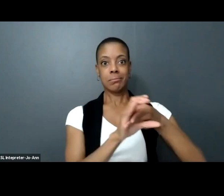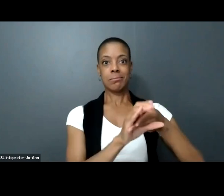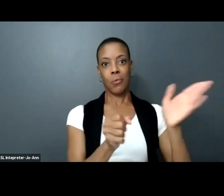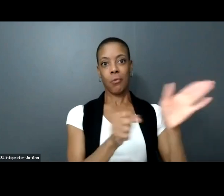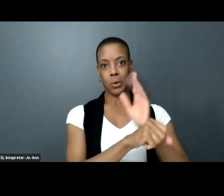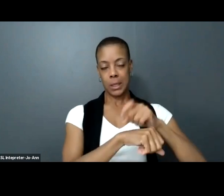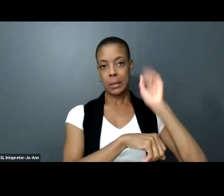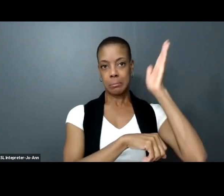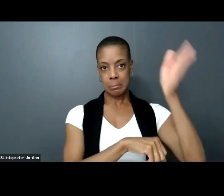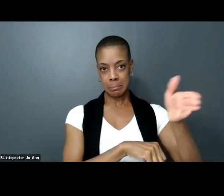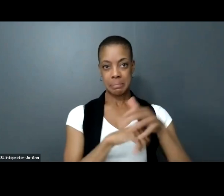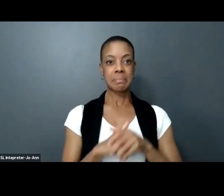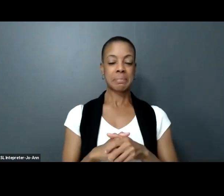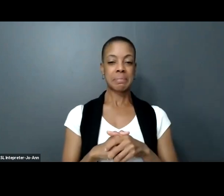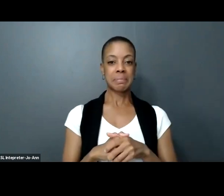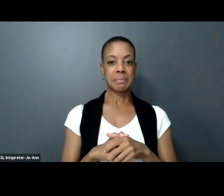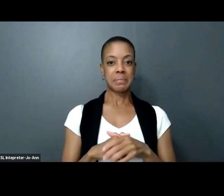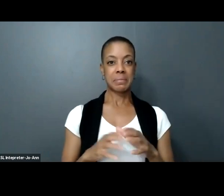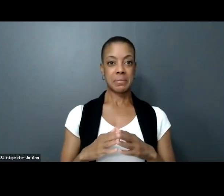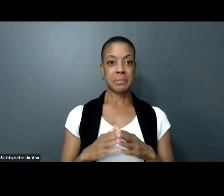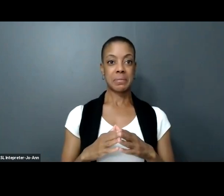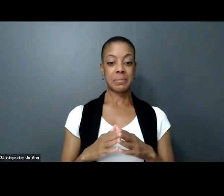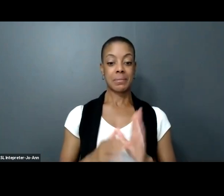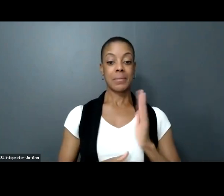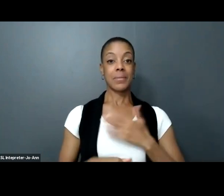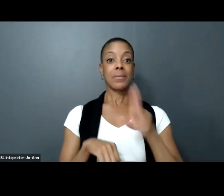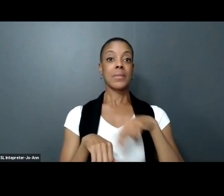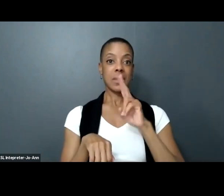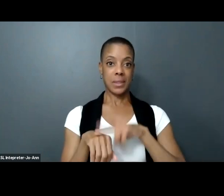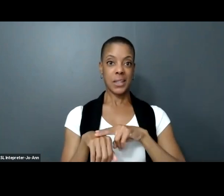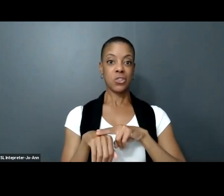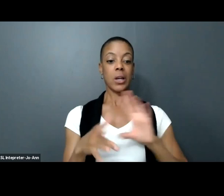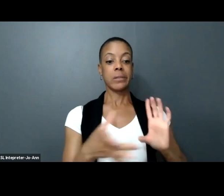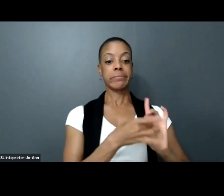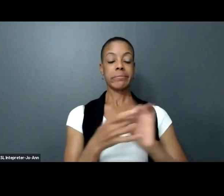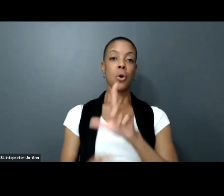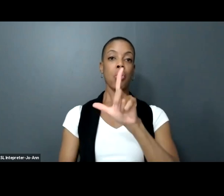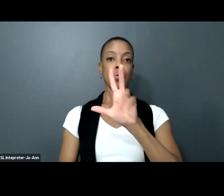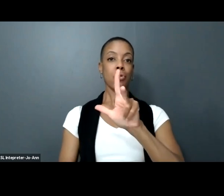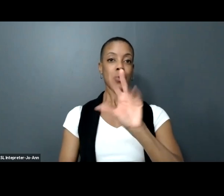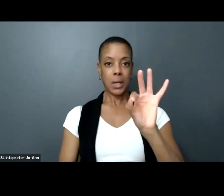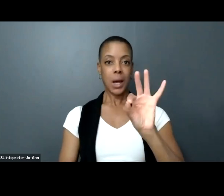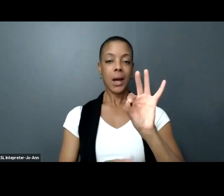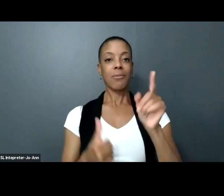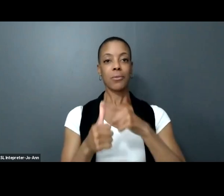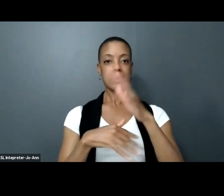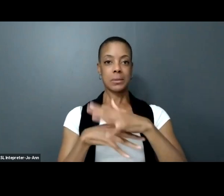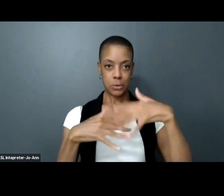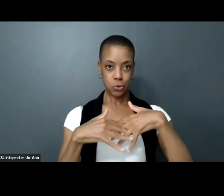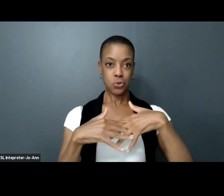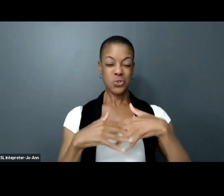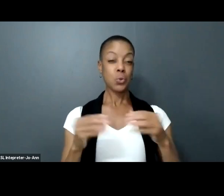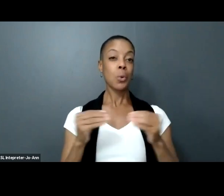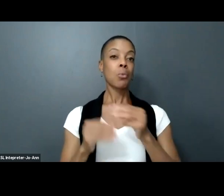And right now, of course, like she said, the Anishinaabeg Nation does serve the 39 First Nations of the Anishinaabeg Nation. There are more members